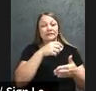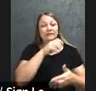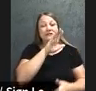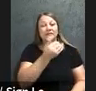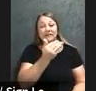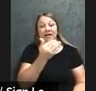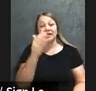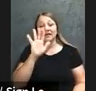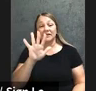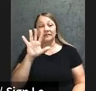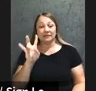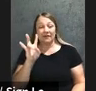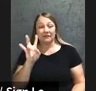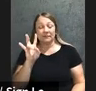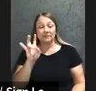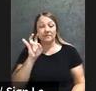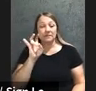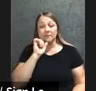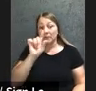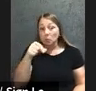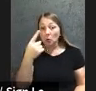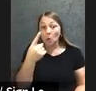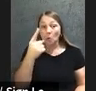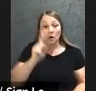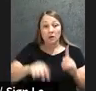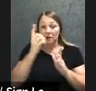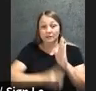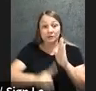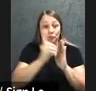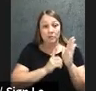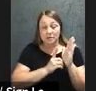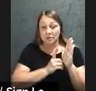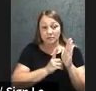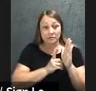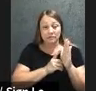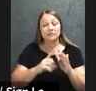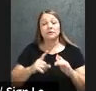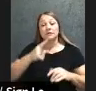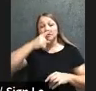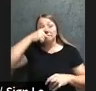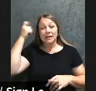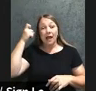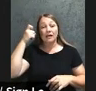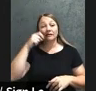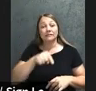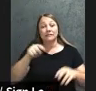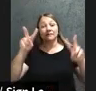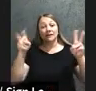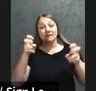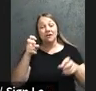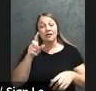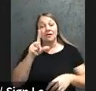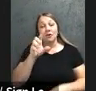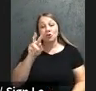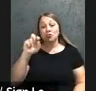that basically means that not only can you not be discriminated against because of long COVID, but also that